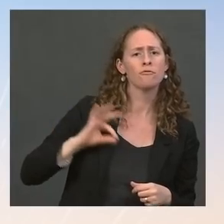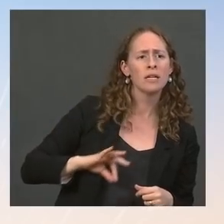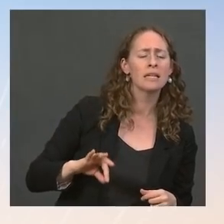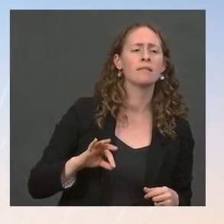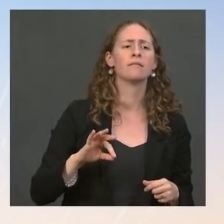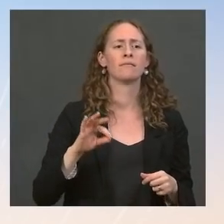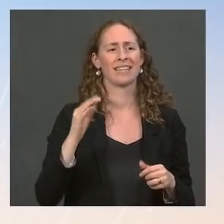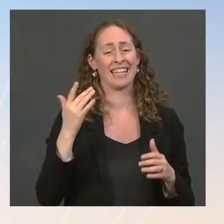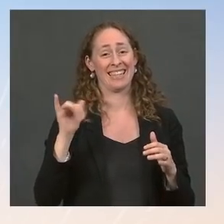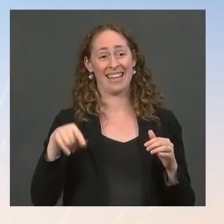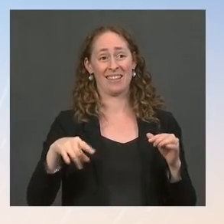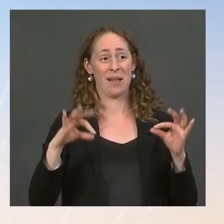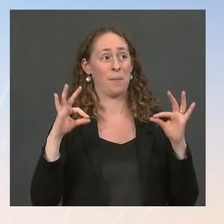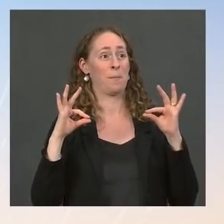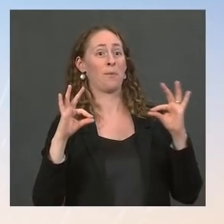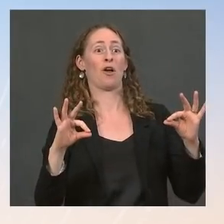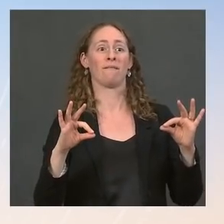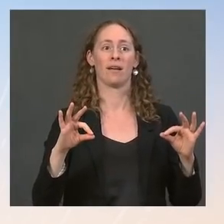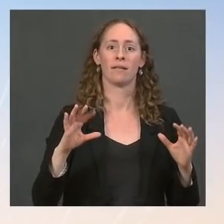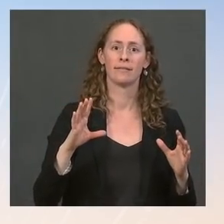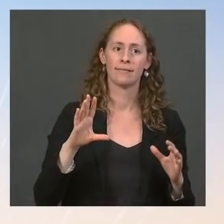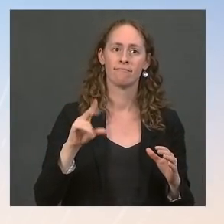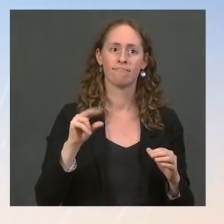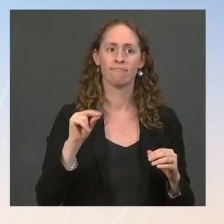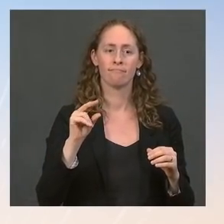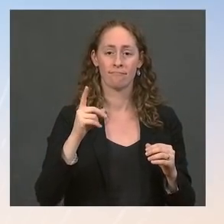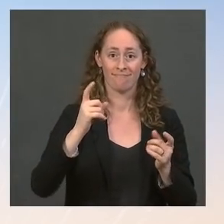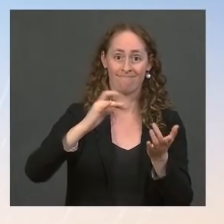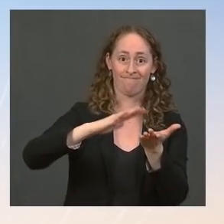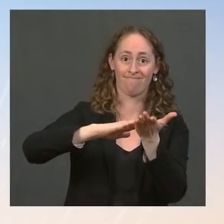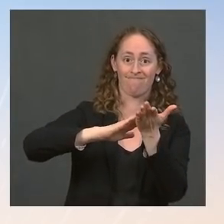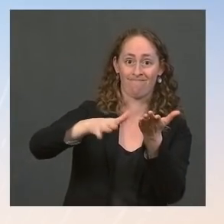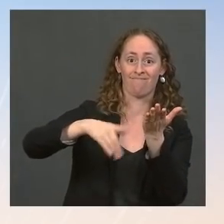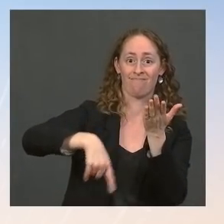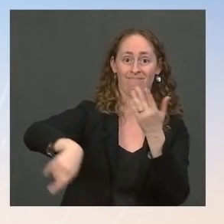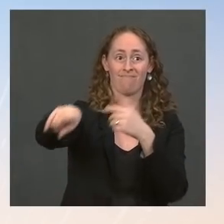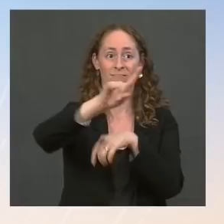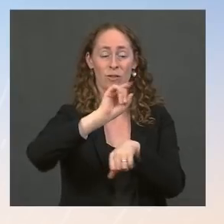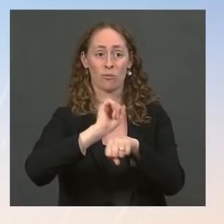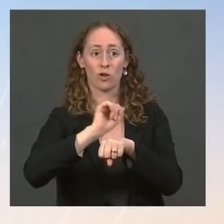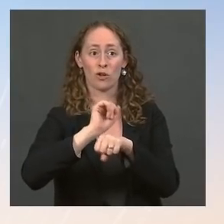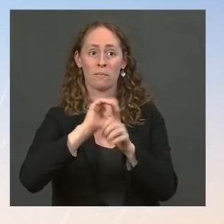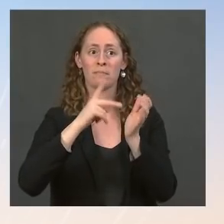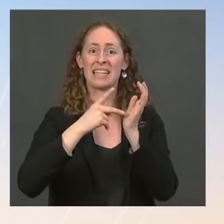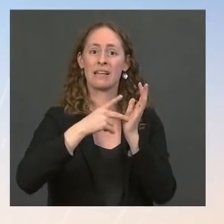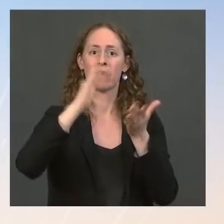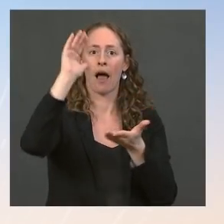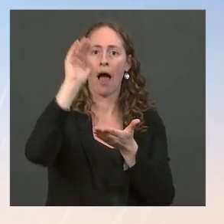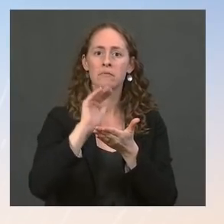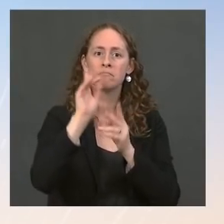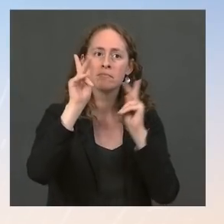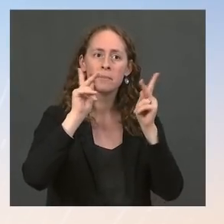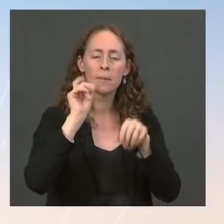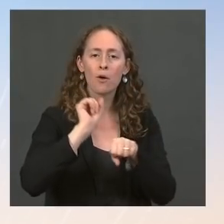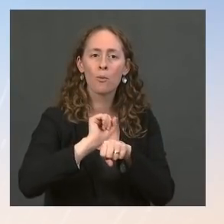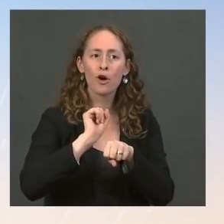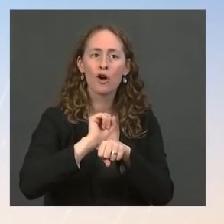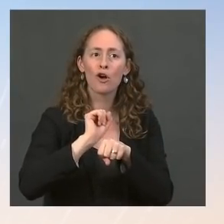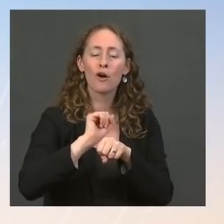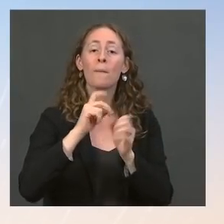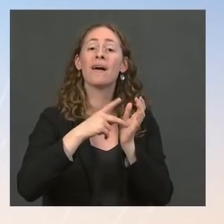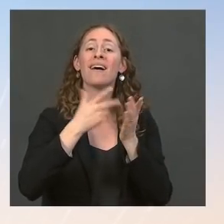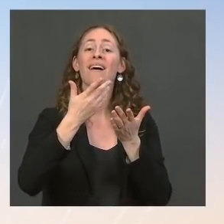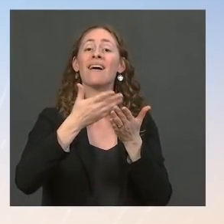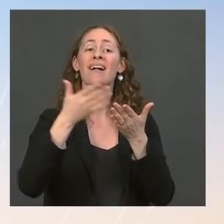it's not ideal to have employees furloughed because it reduces the ability to quickly do services, but there are certain components of the federal